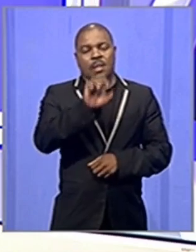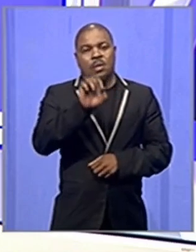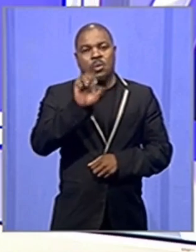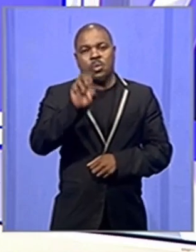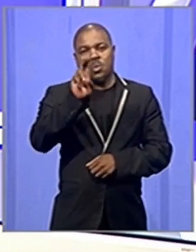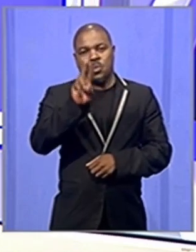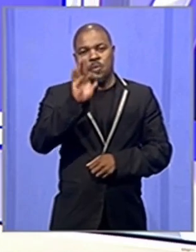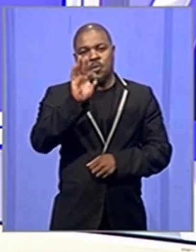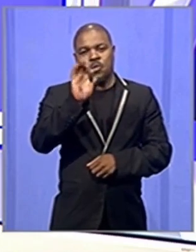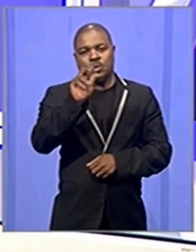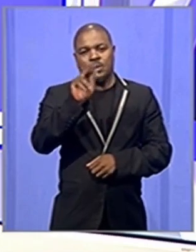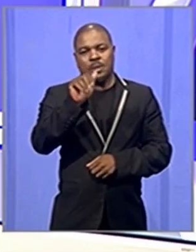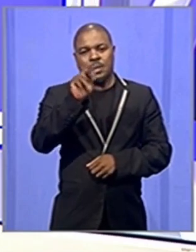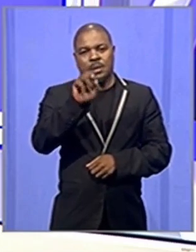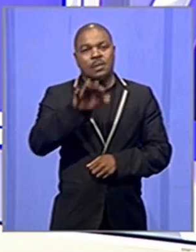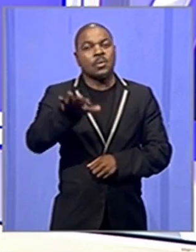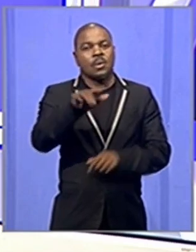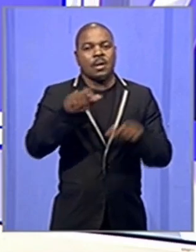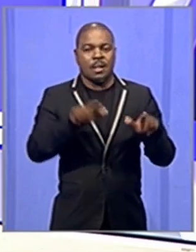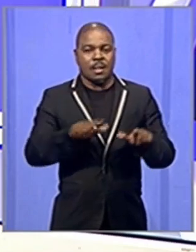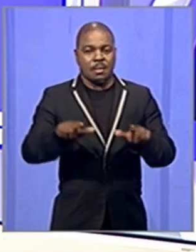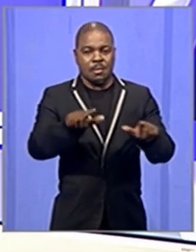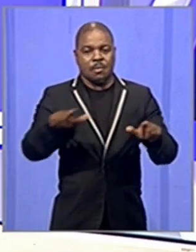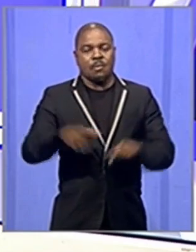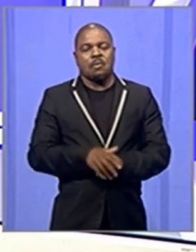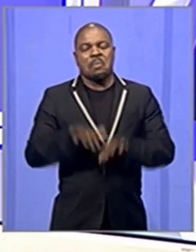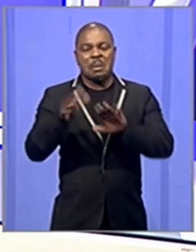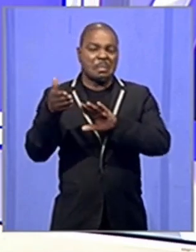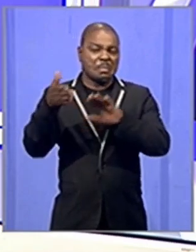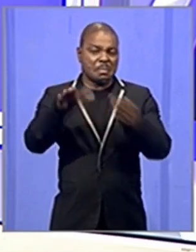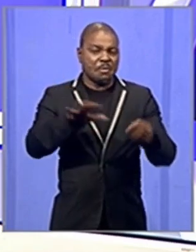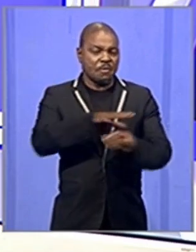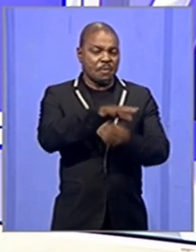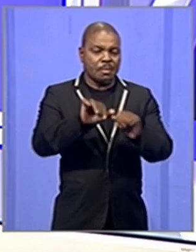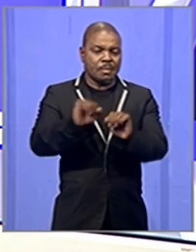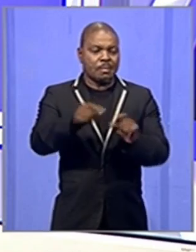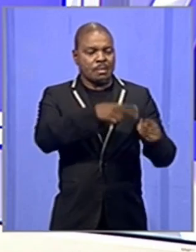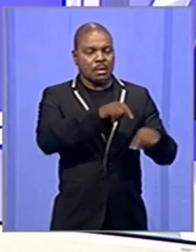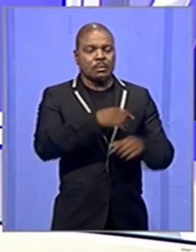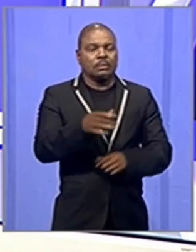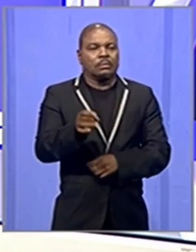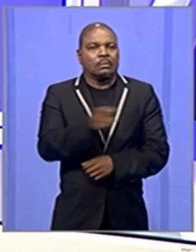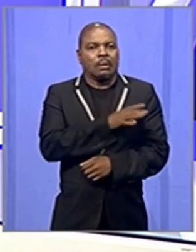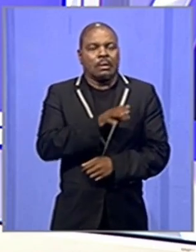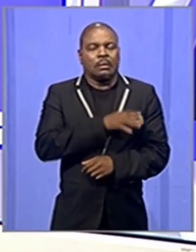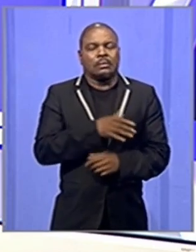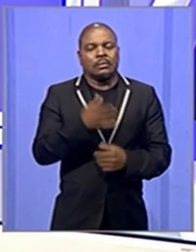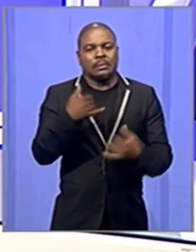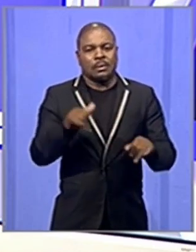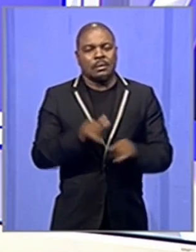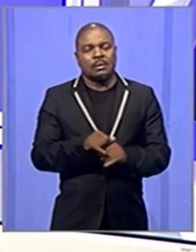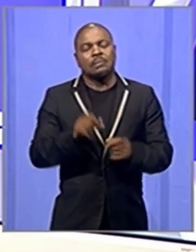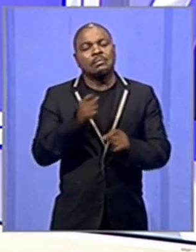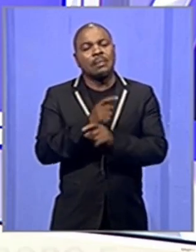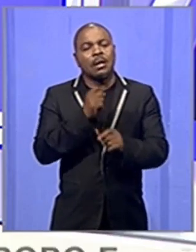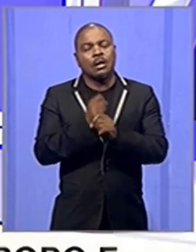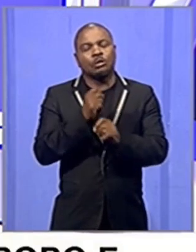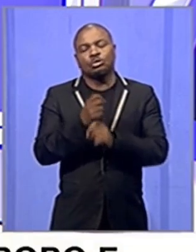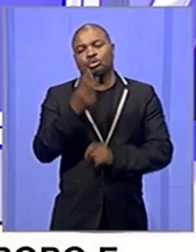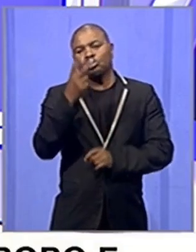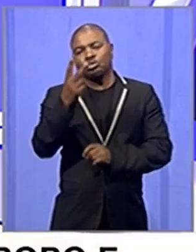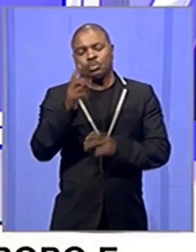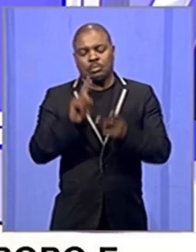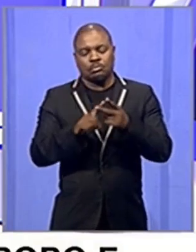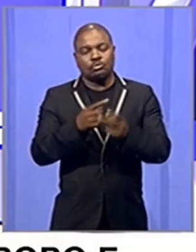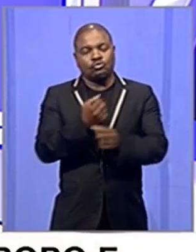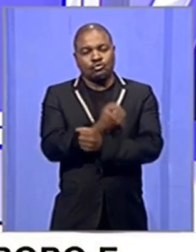Leeufontein kwa ntleng ya naga Groblersdal kwa Limpopo ba santse ba le mo letshogong. Kotsi eo mo go yona go thulane ditekesi tsa minibus di le 2